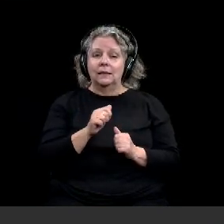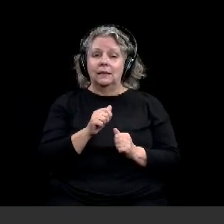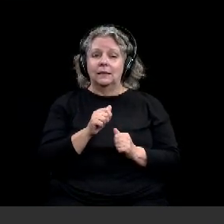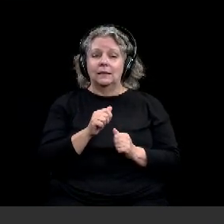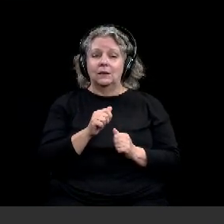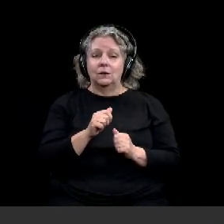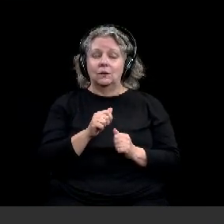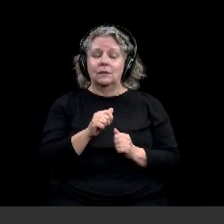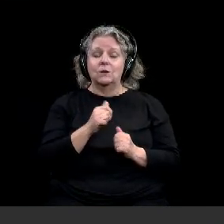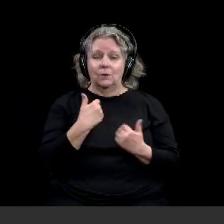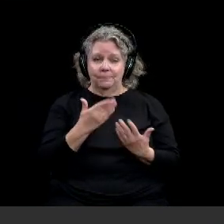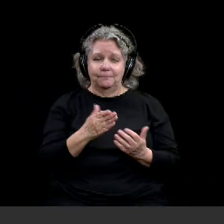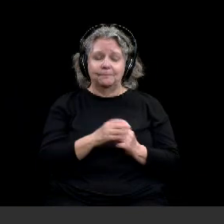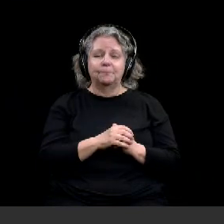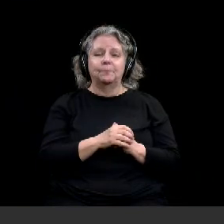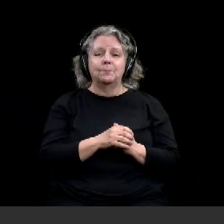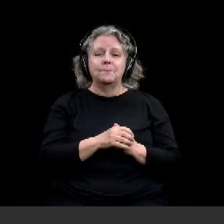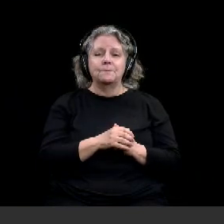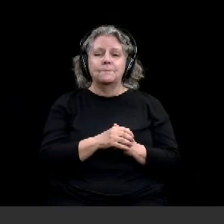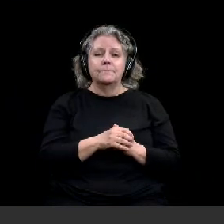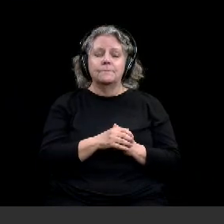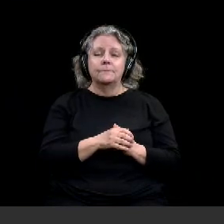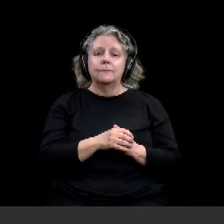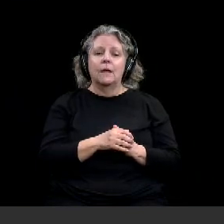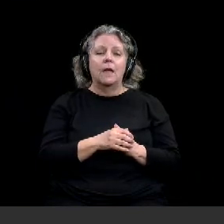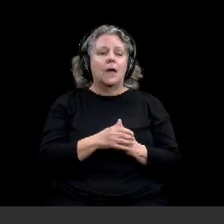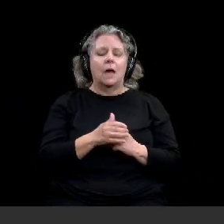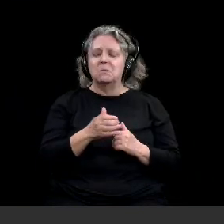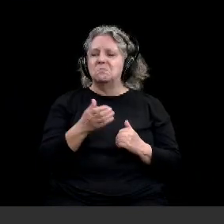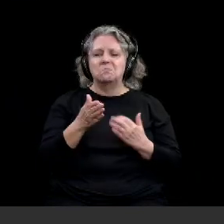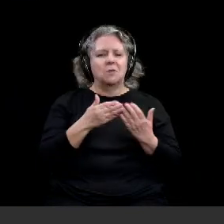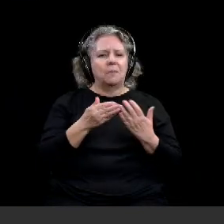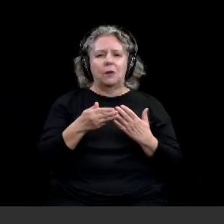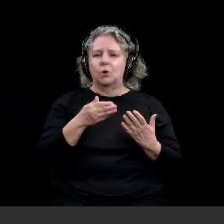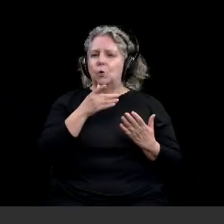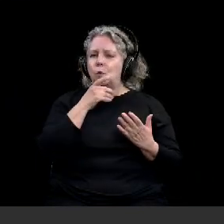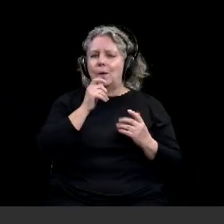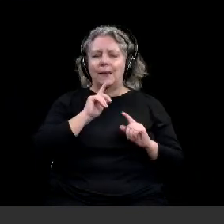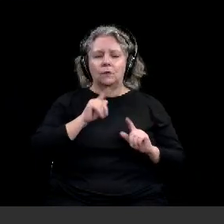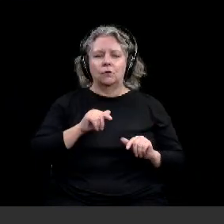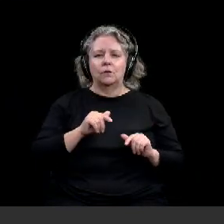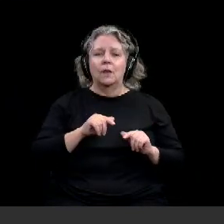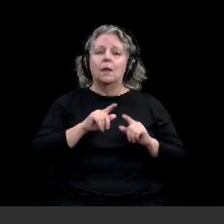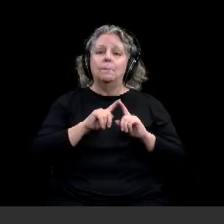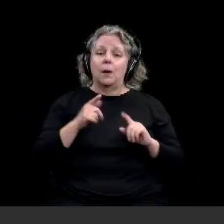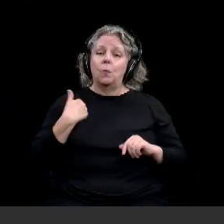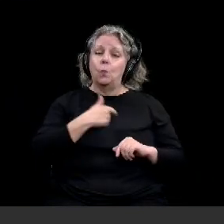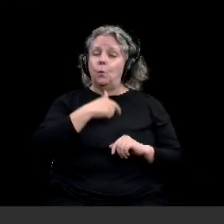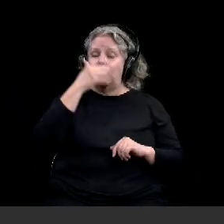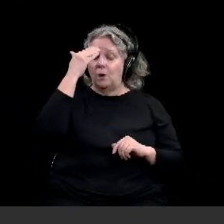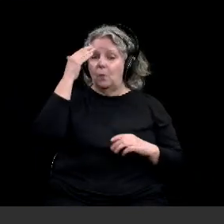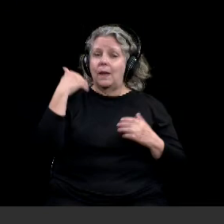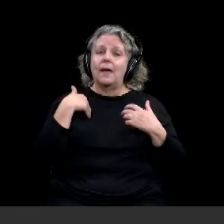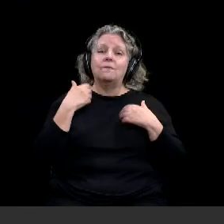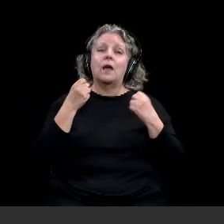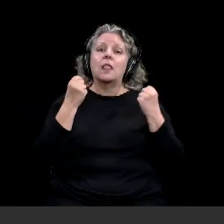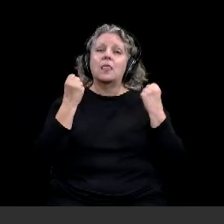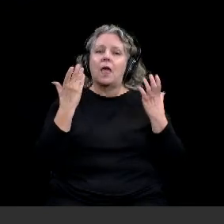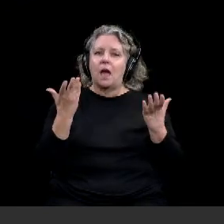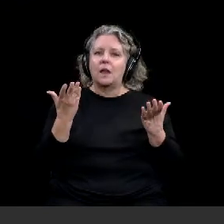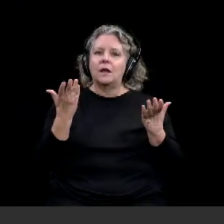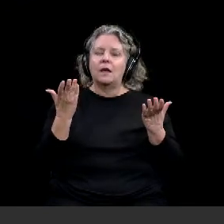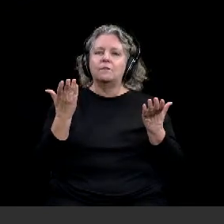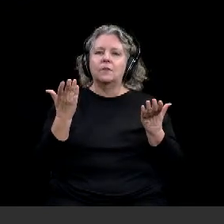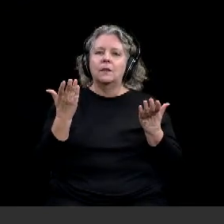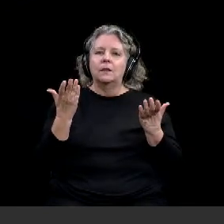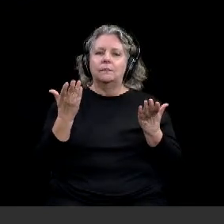answer this question. This isn't necessarily specific, but we know that there are a lot of wait lists in our community right now. Is it